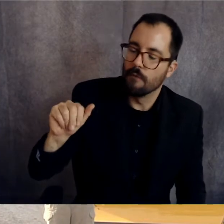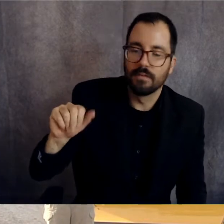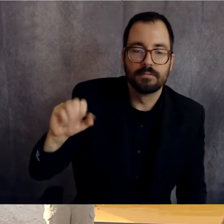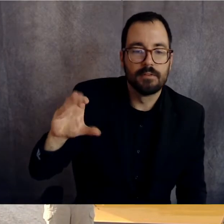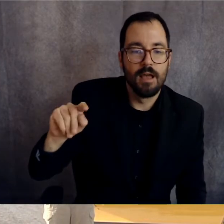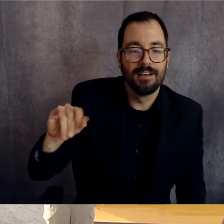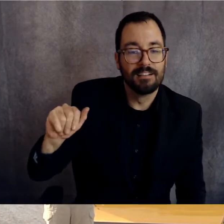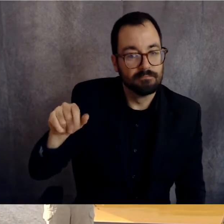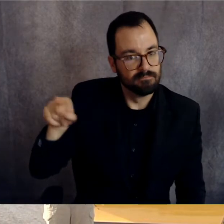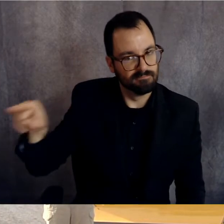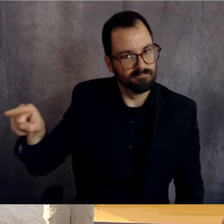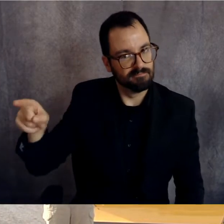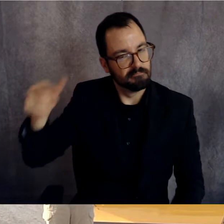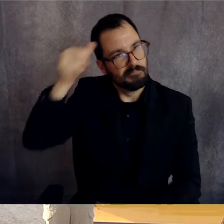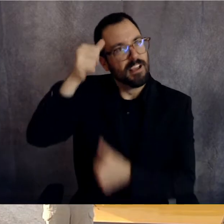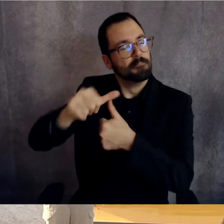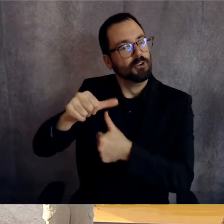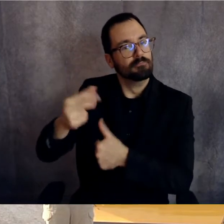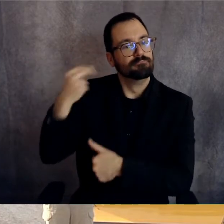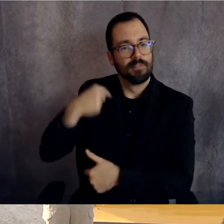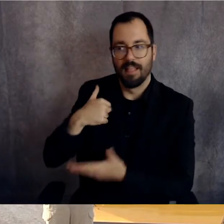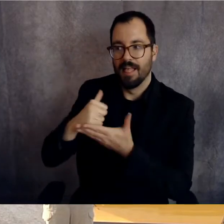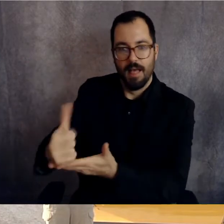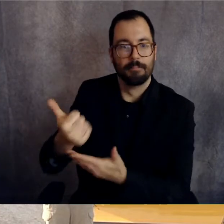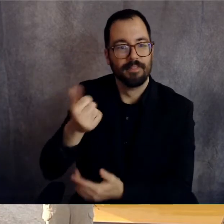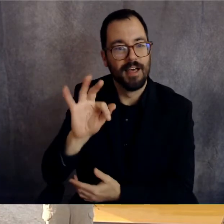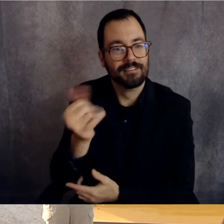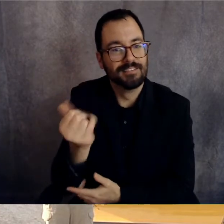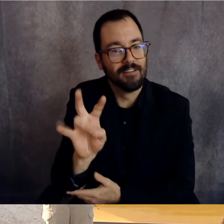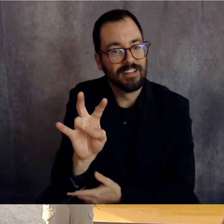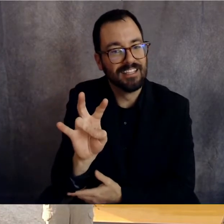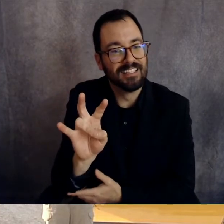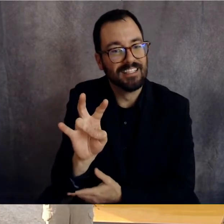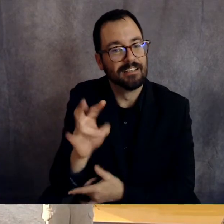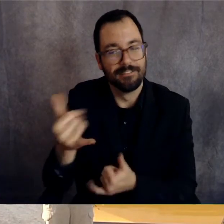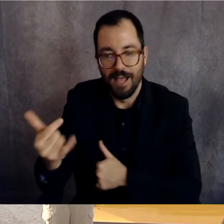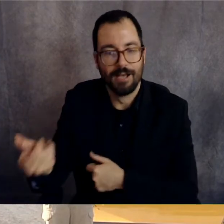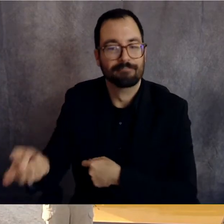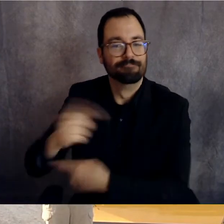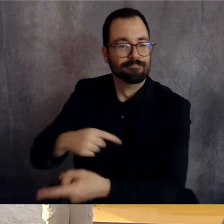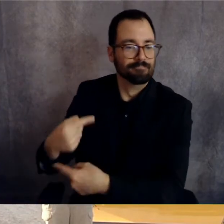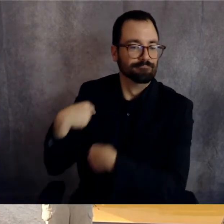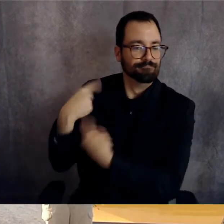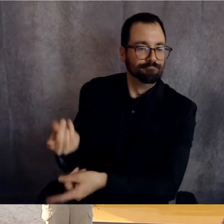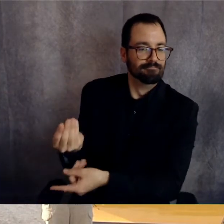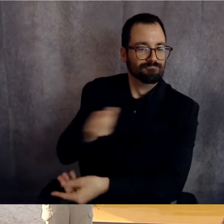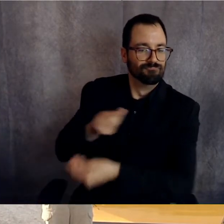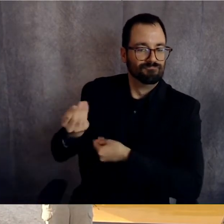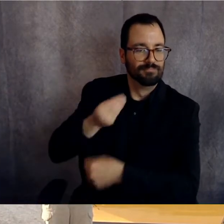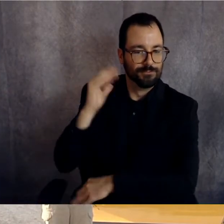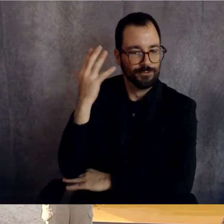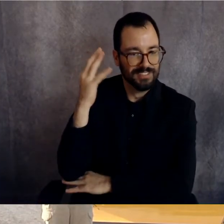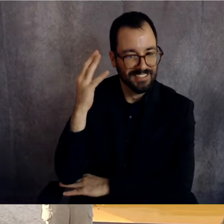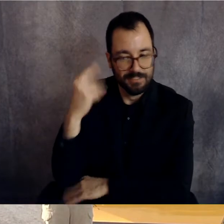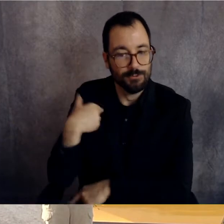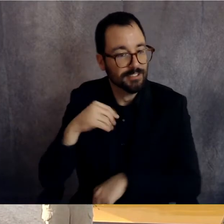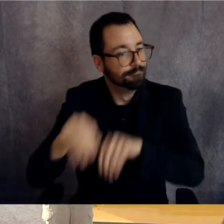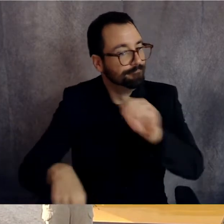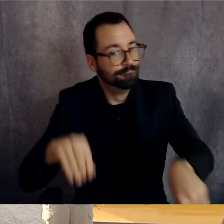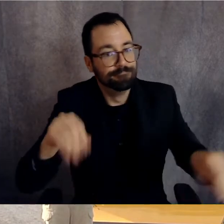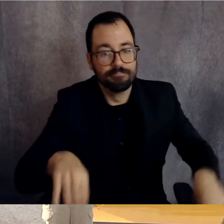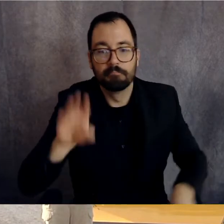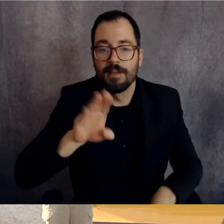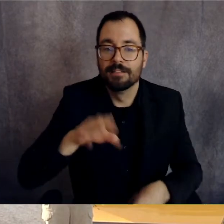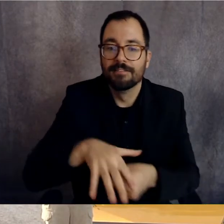their time of need in 1917. Nova Scotia has also provided dozens of trees for our neighborhood locations, so I want to thank them for their help